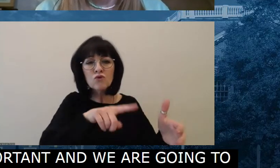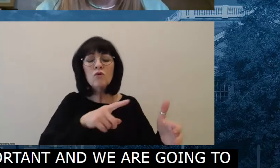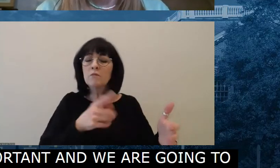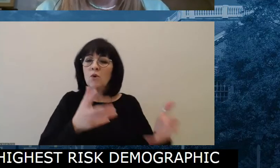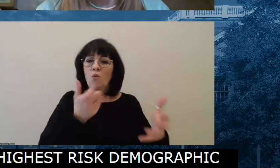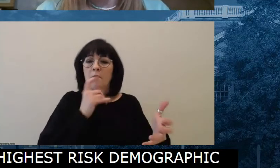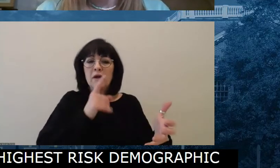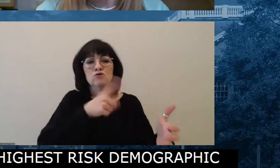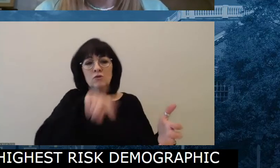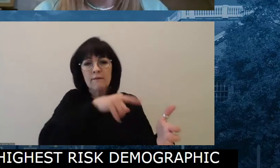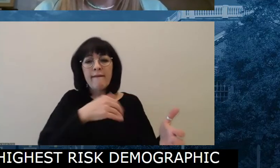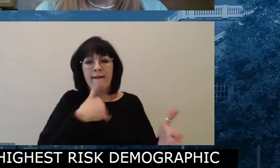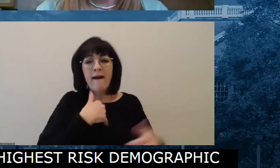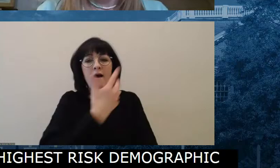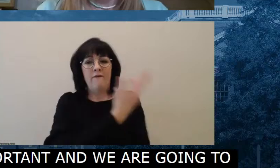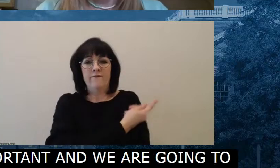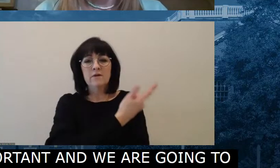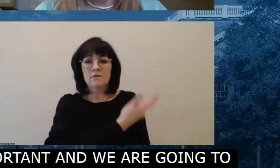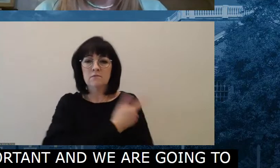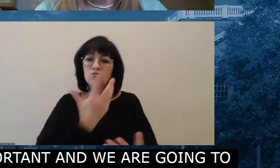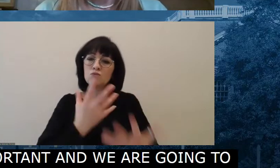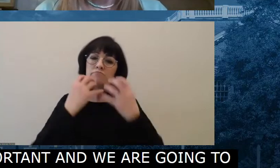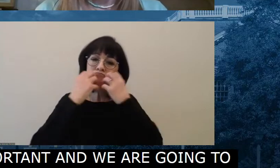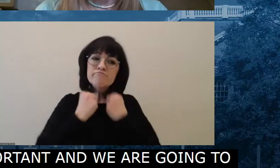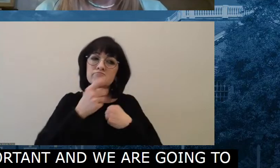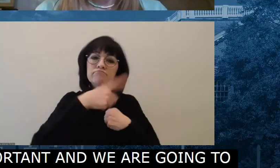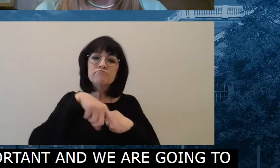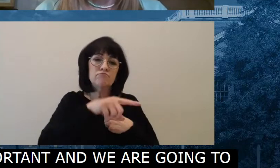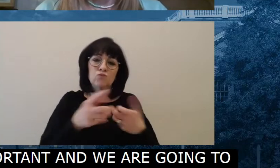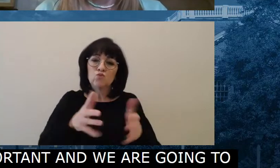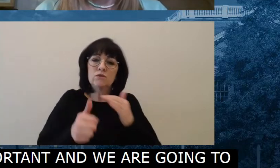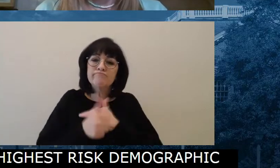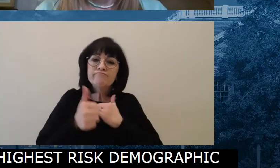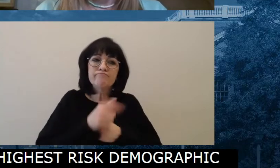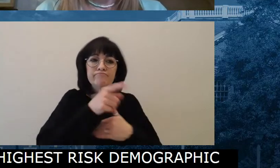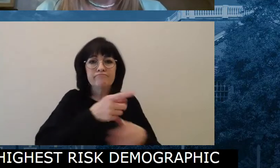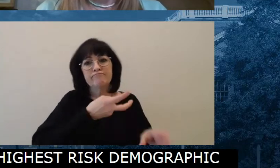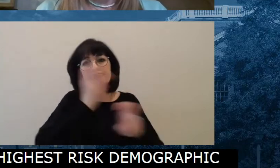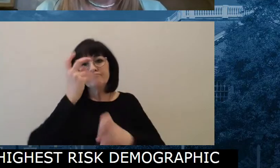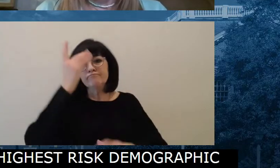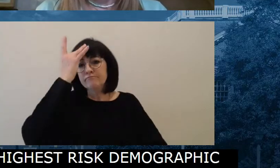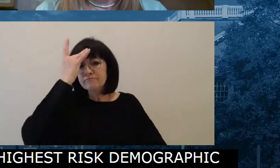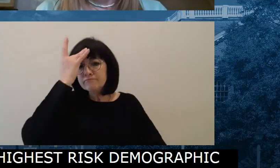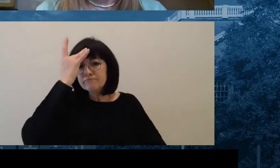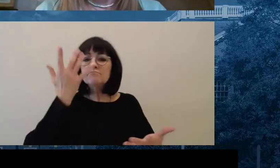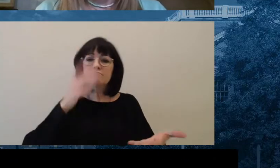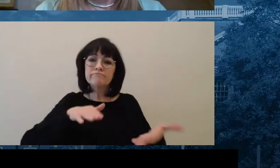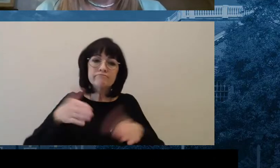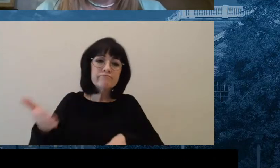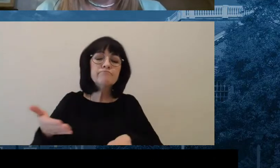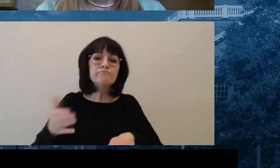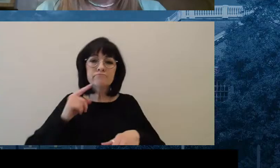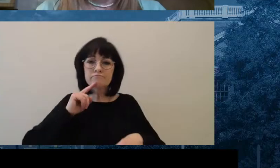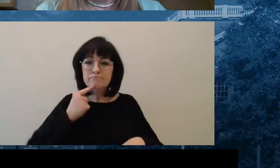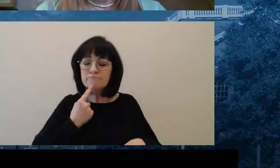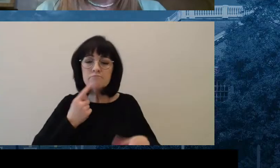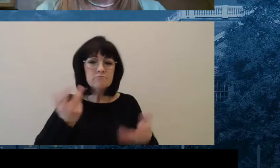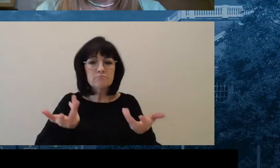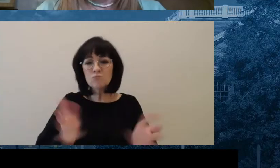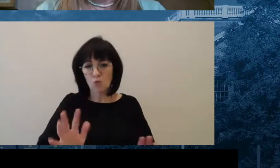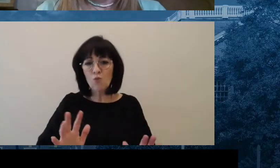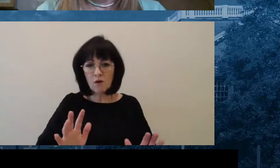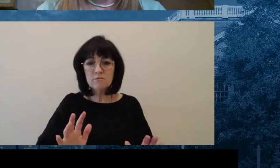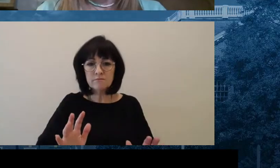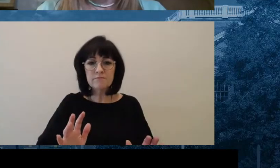biggest challenges there, and you've probably heard me say this before, in those communities is getting them on our registration lists,